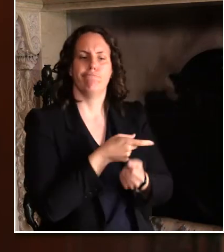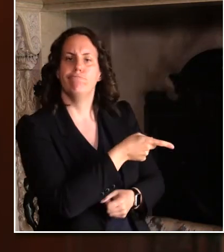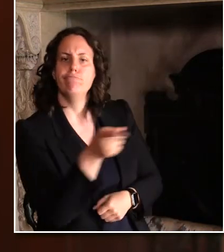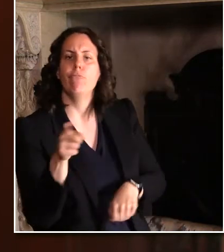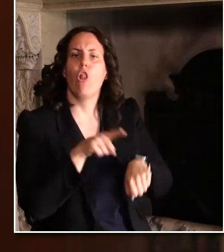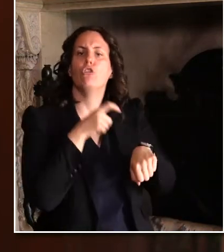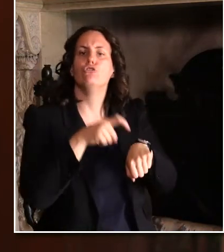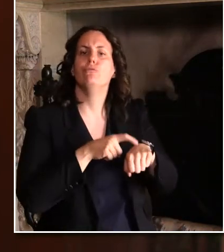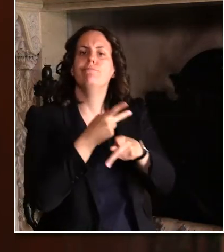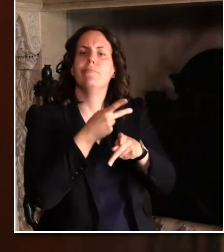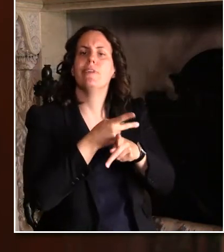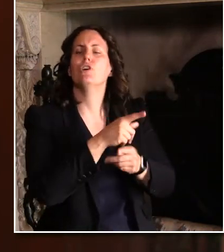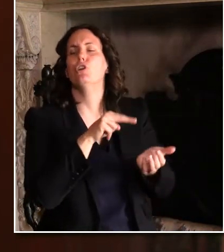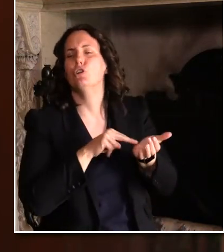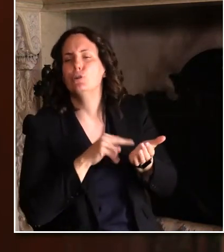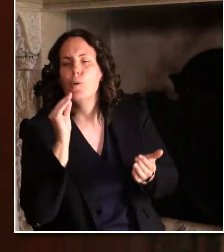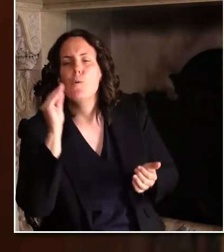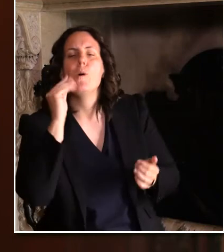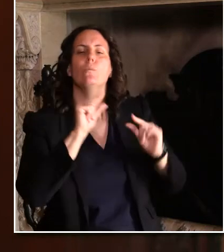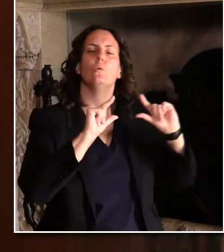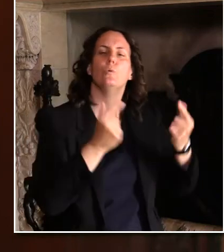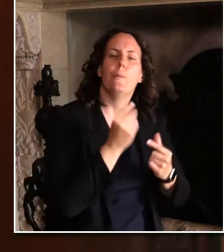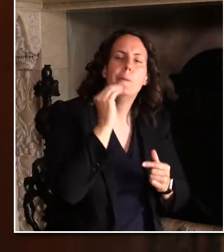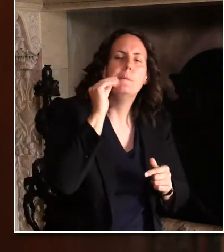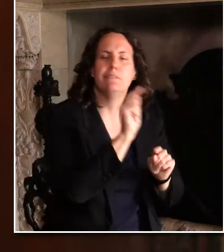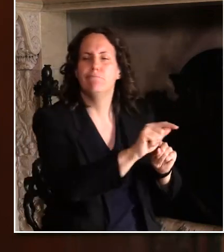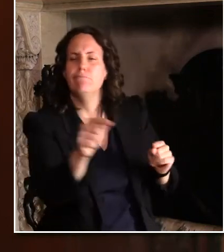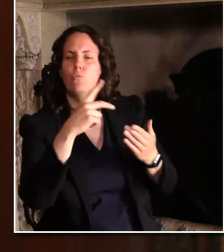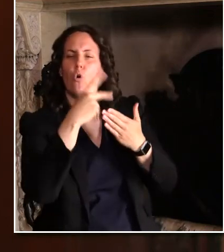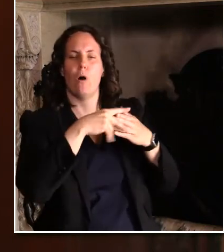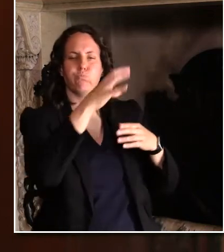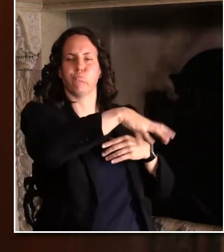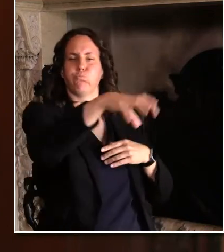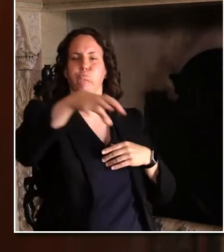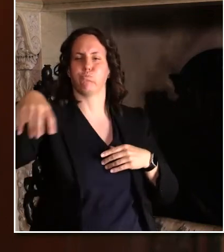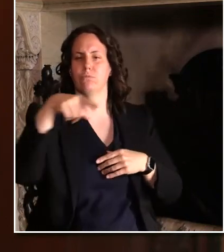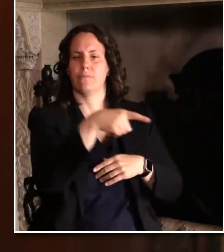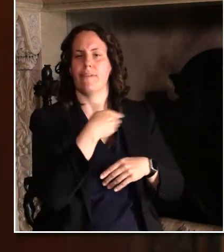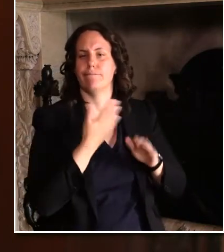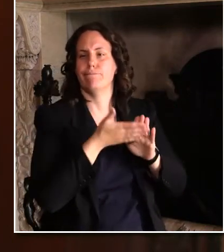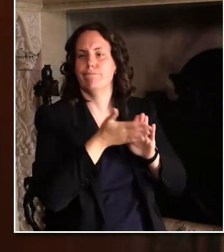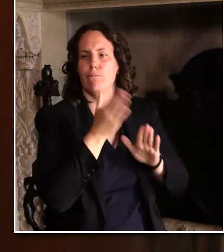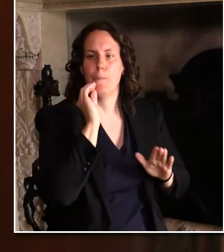and emergency medical services. We recognize the significant burden that the